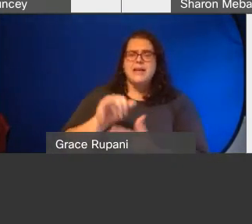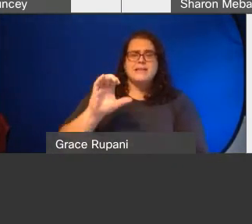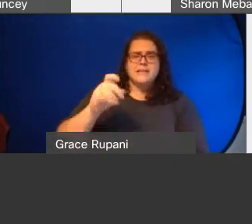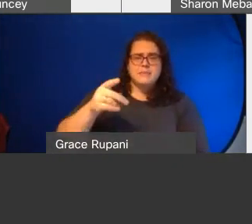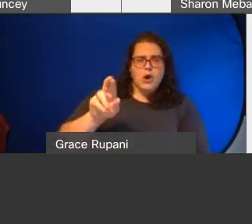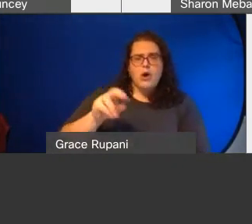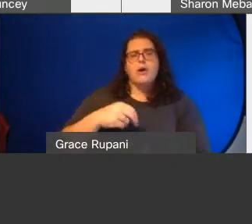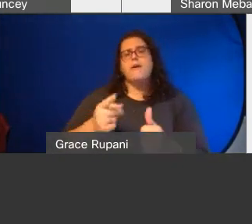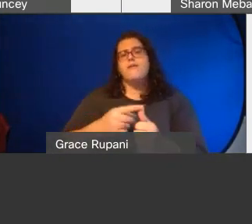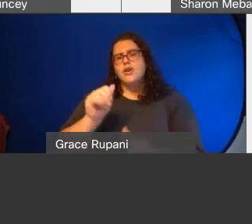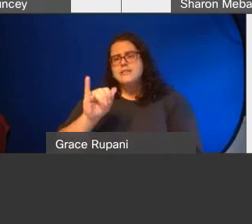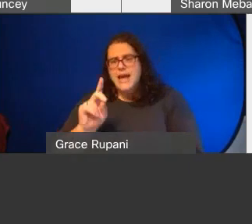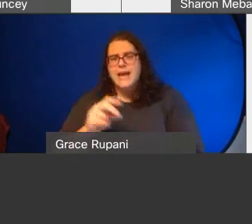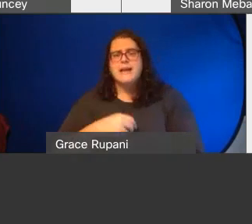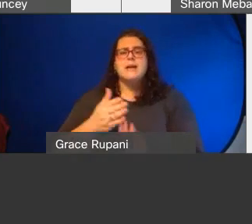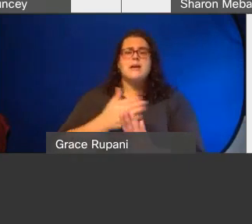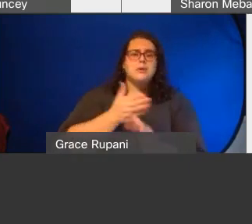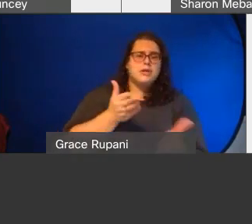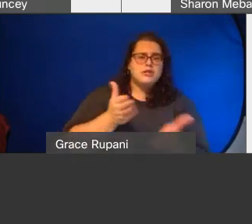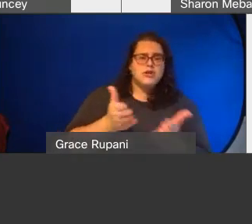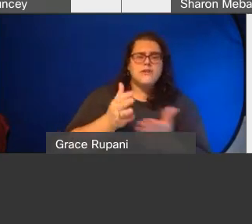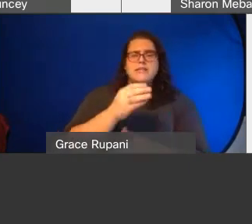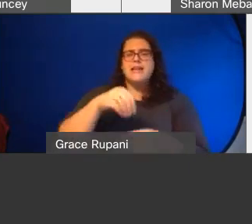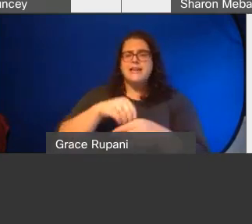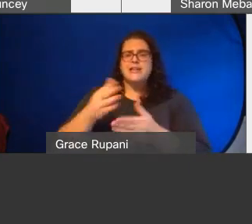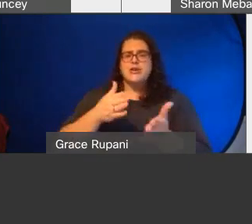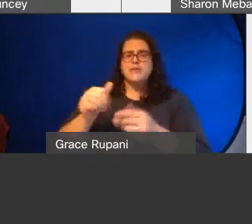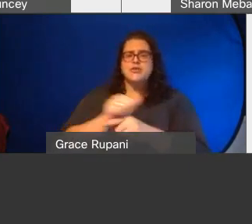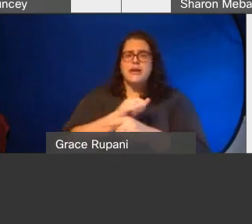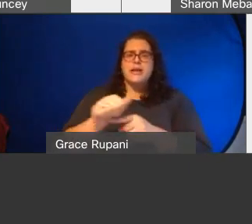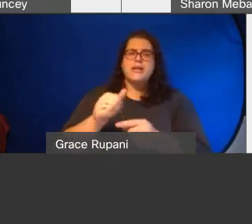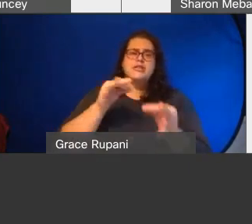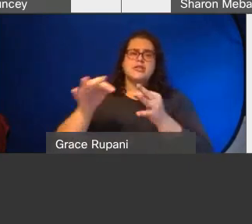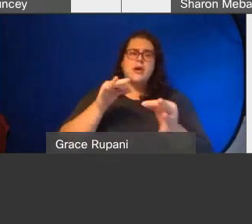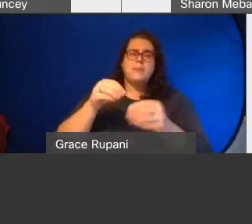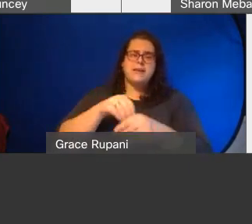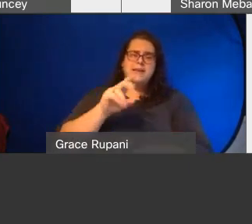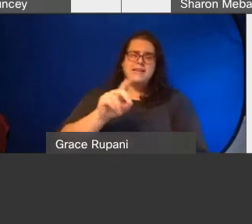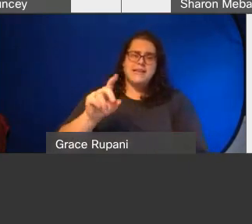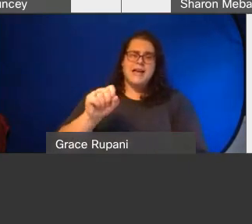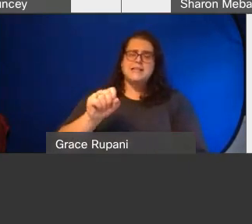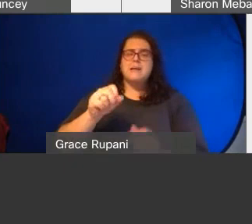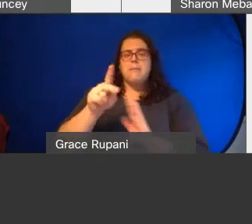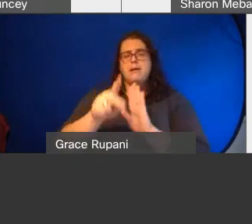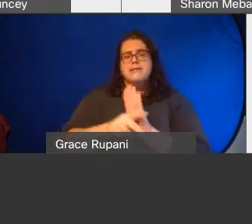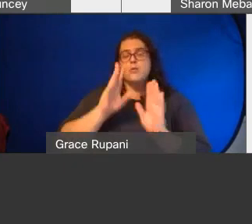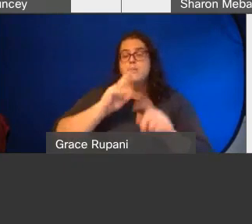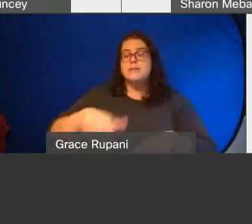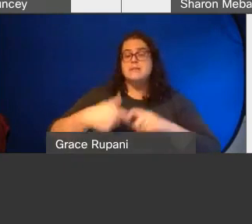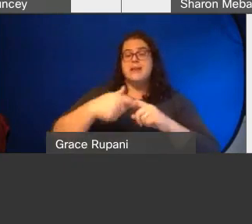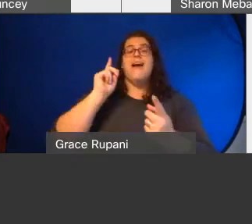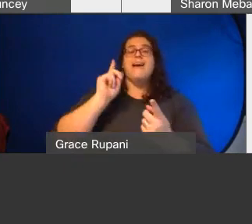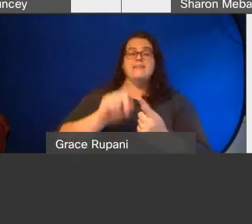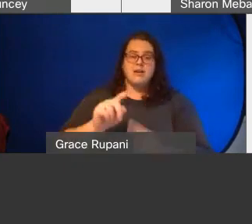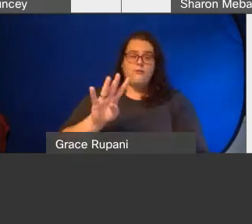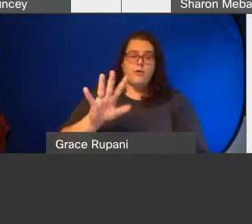aid, pre-service and in-service training described in DDS policy will be suspended until 45 calendar days after the end of the